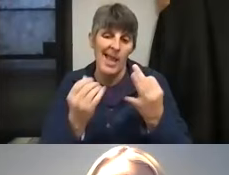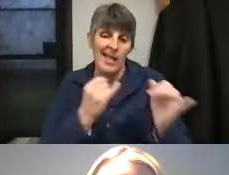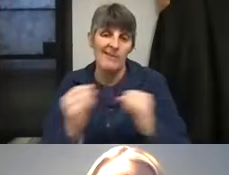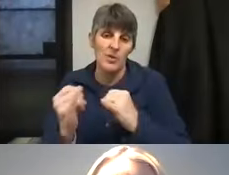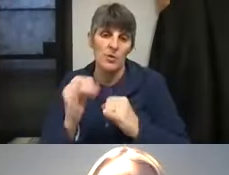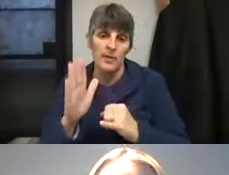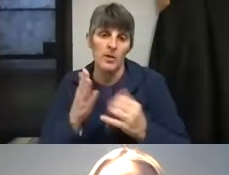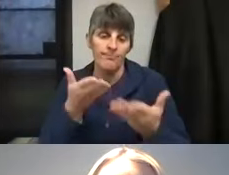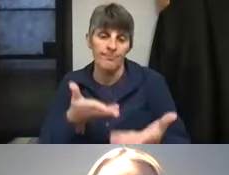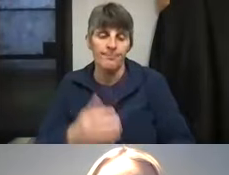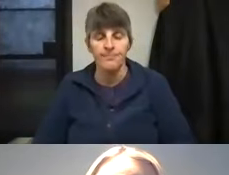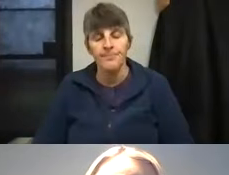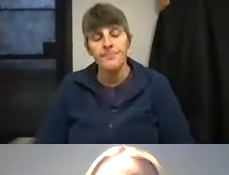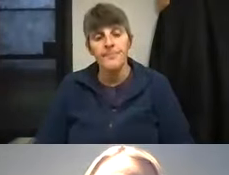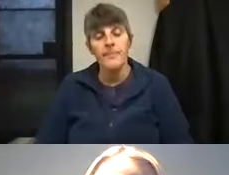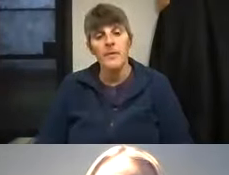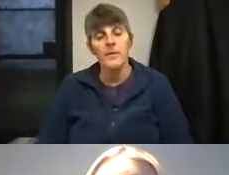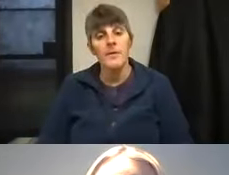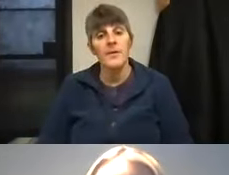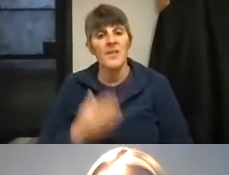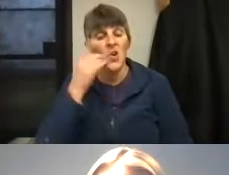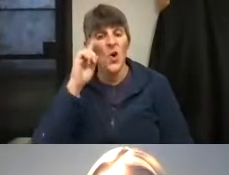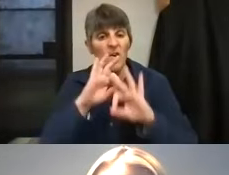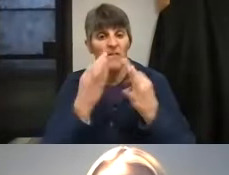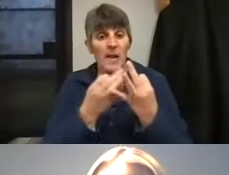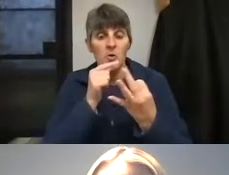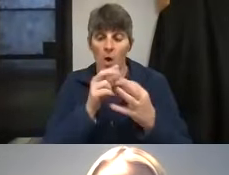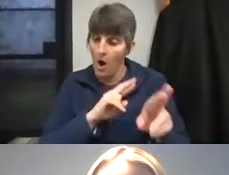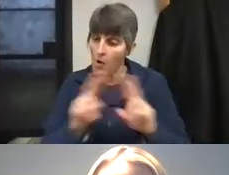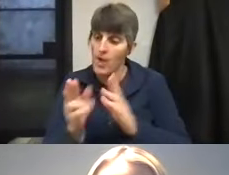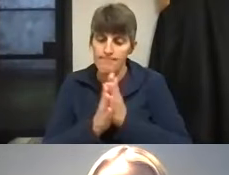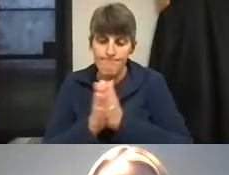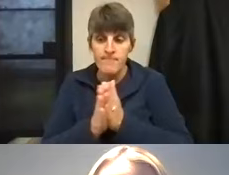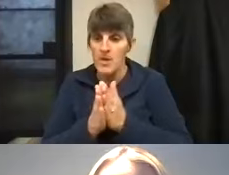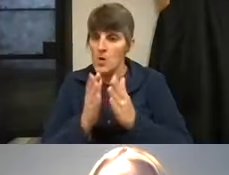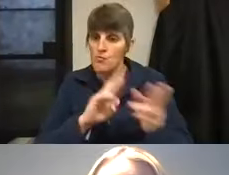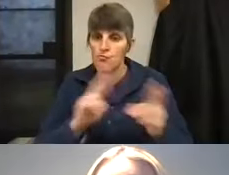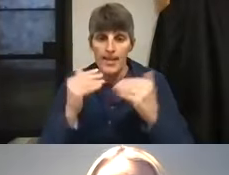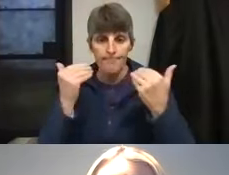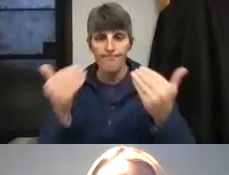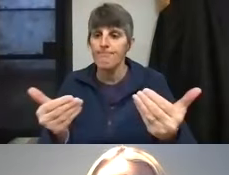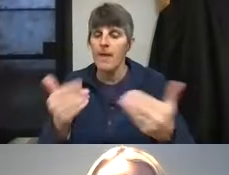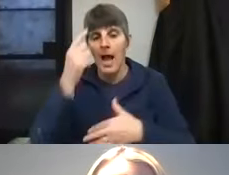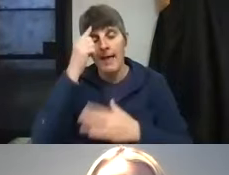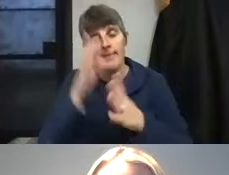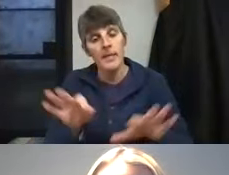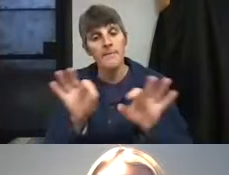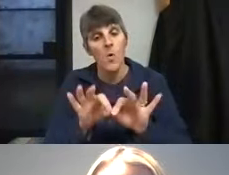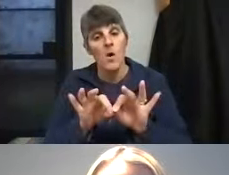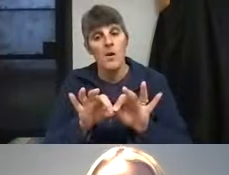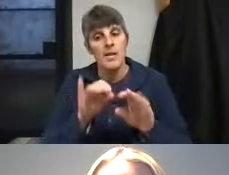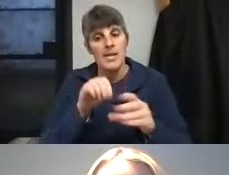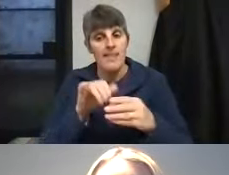individuals present. You know, for families who are ready and eager for those next steps, I think it's really important to, in